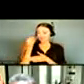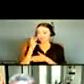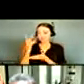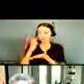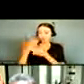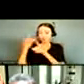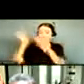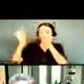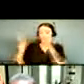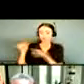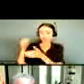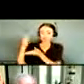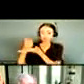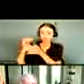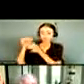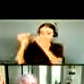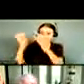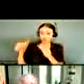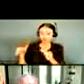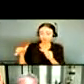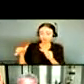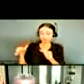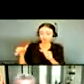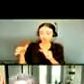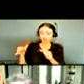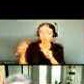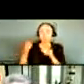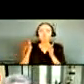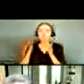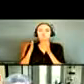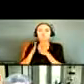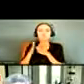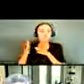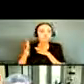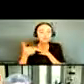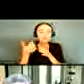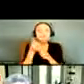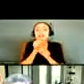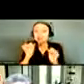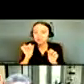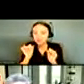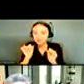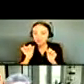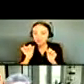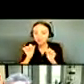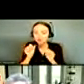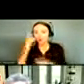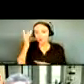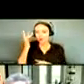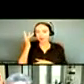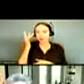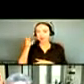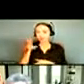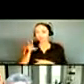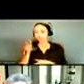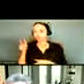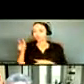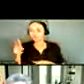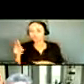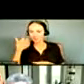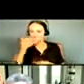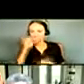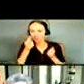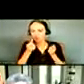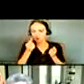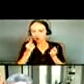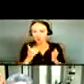to pass through a stop sign safely and get out in front of drivers. 9 states already do this.